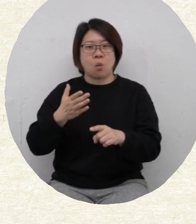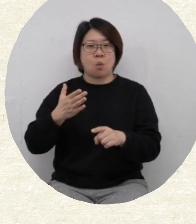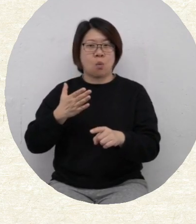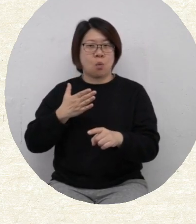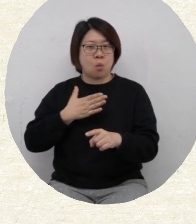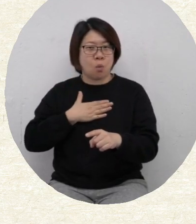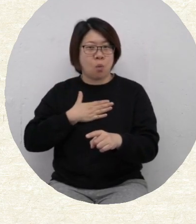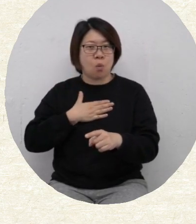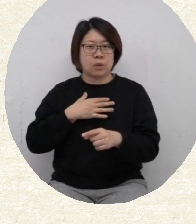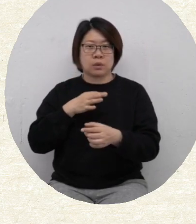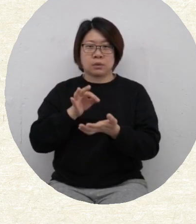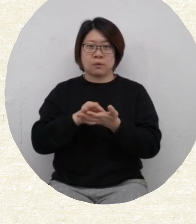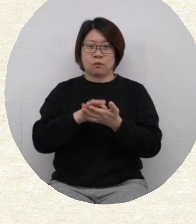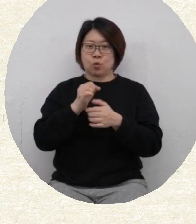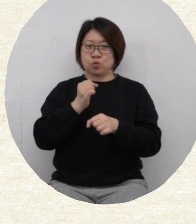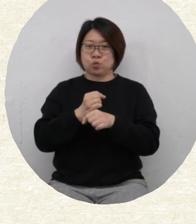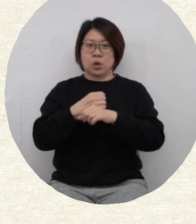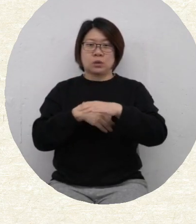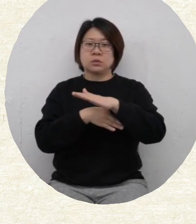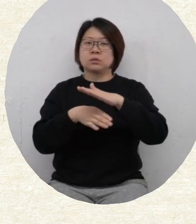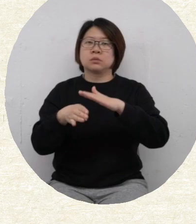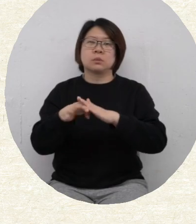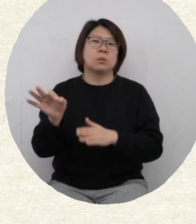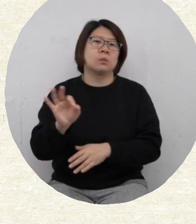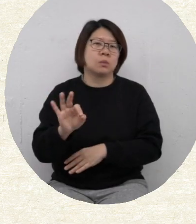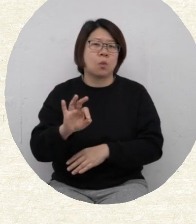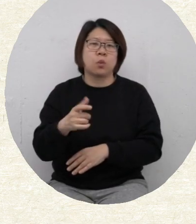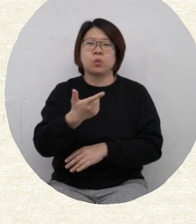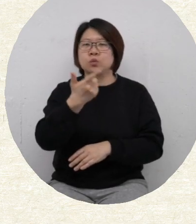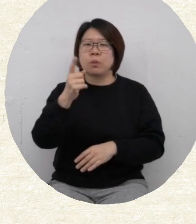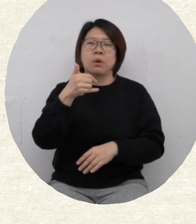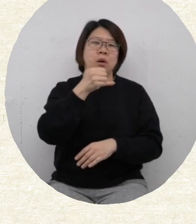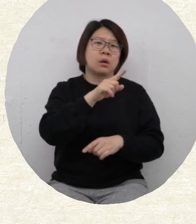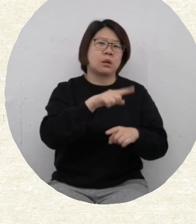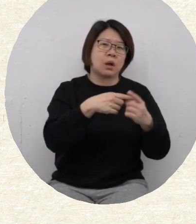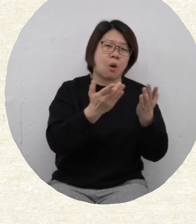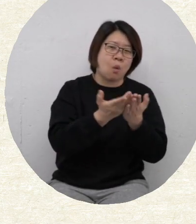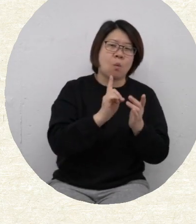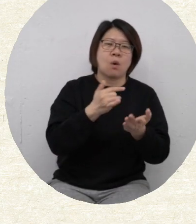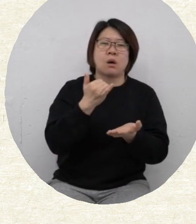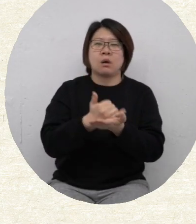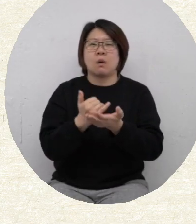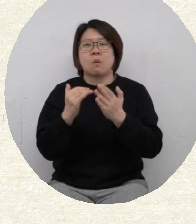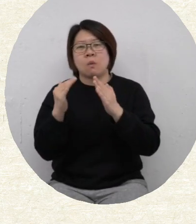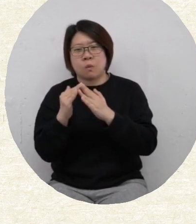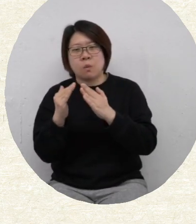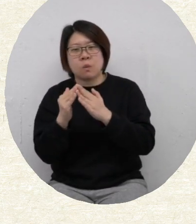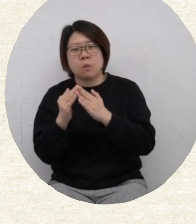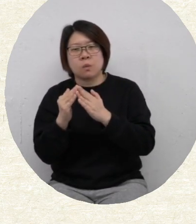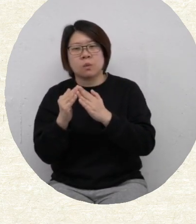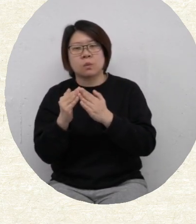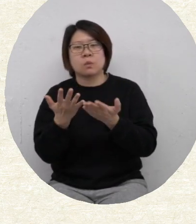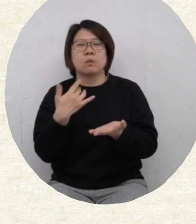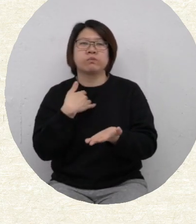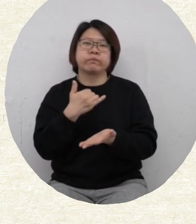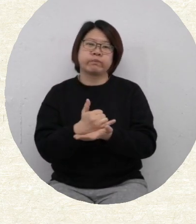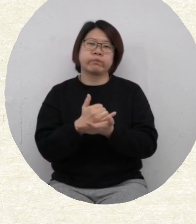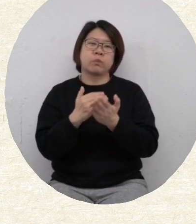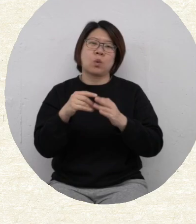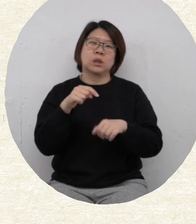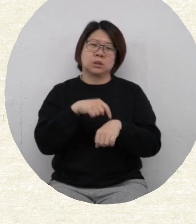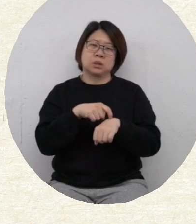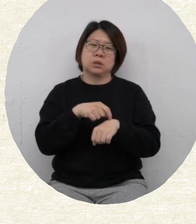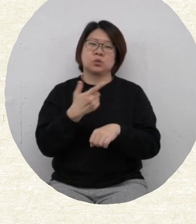for a very long time. Okay. So I make prints at my university print shop.